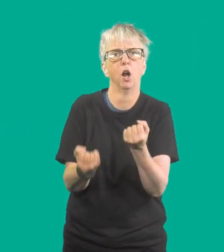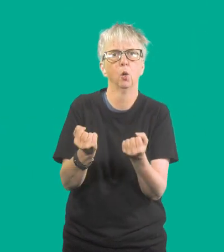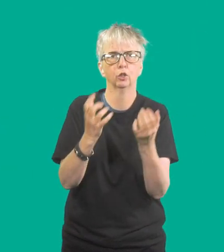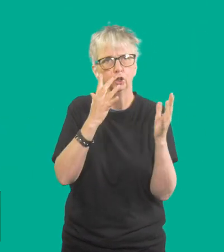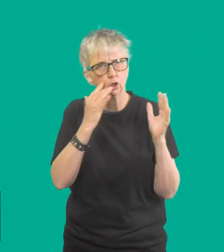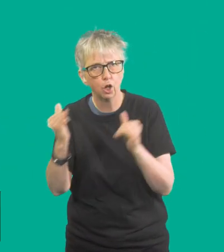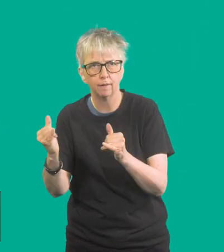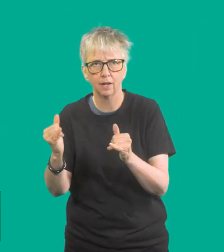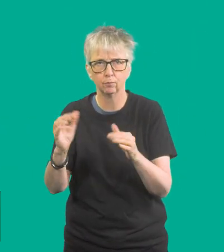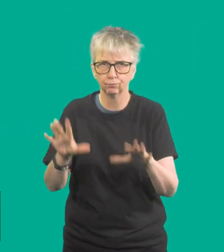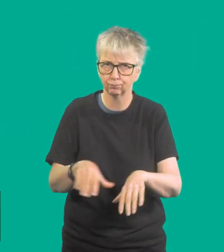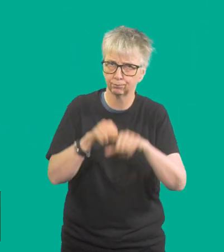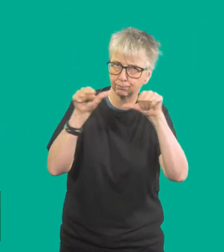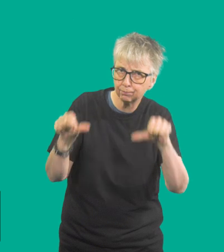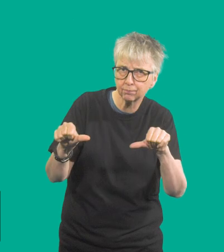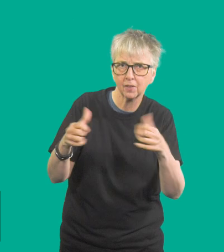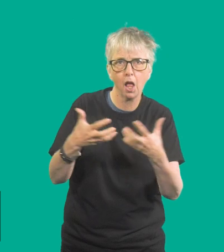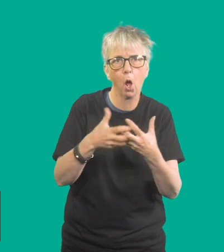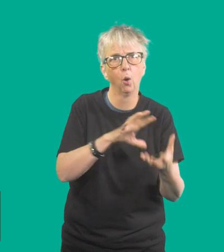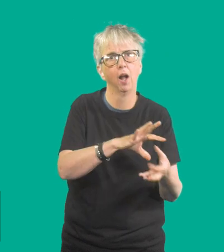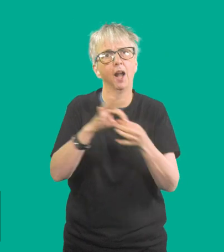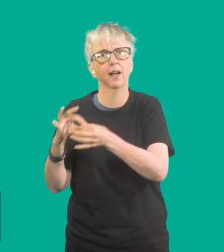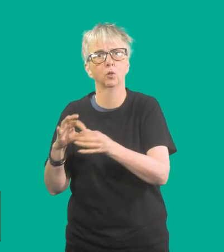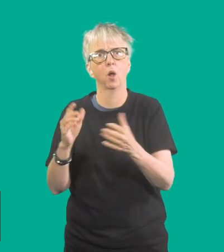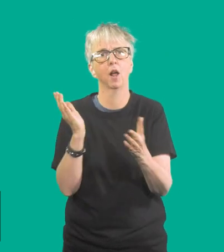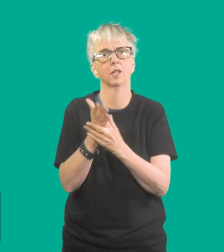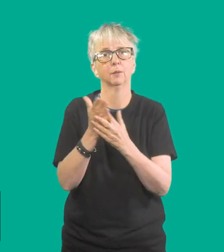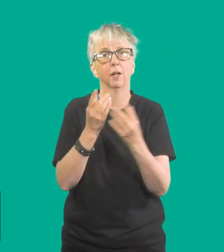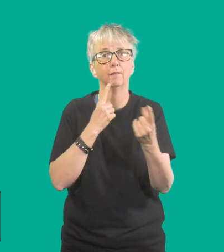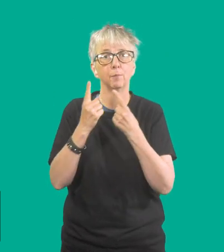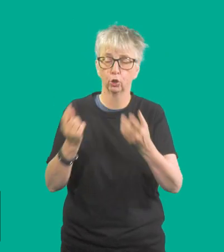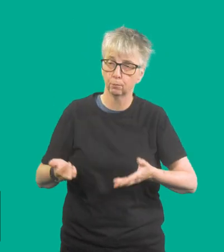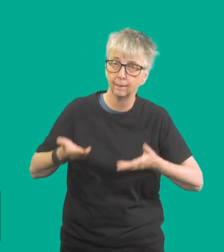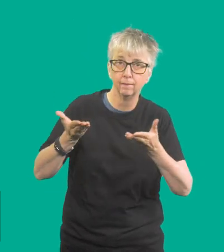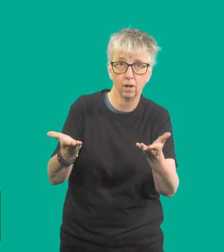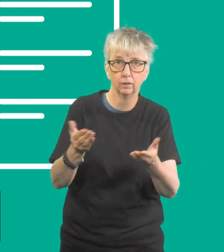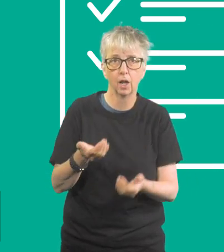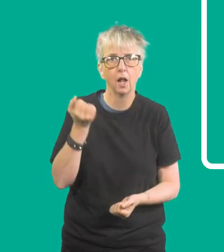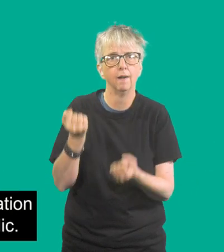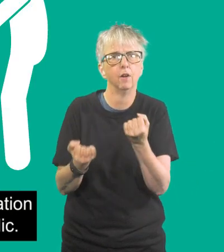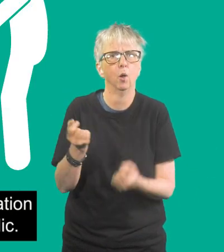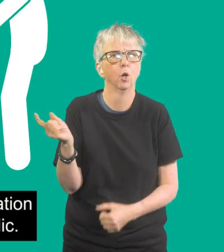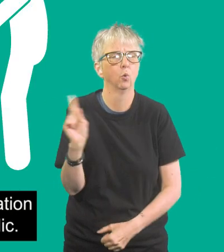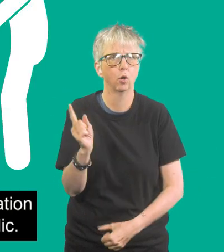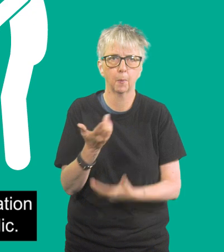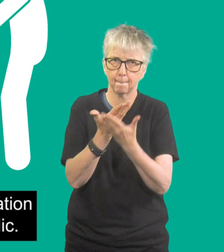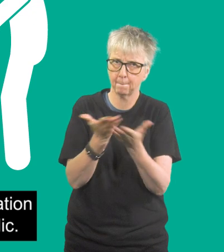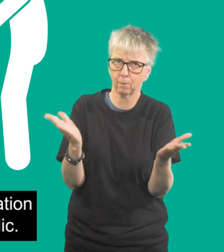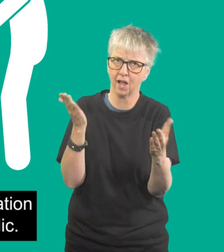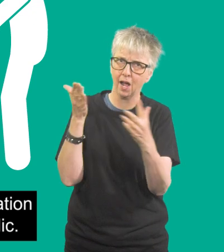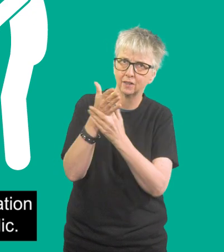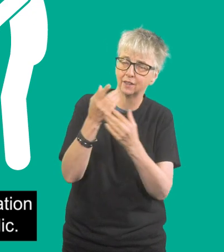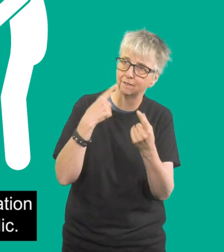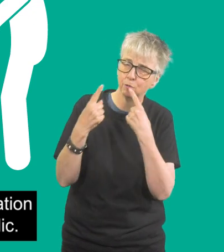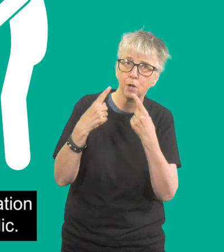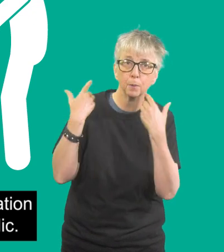Following publication of accessible information, adult social care leads must complete an evaluation survey about the impact of the accessible